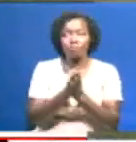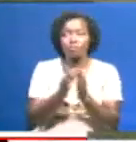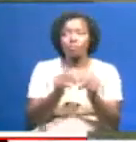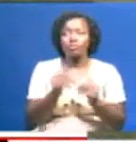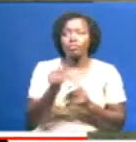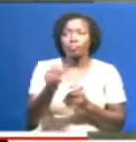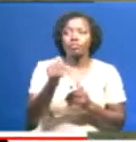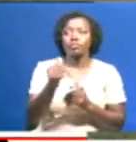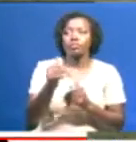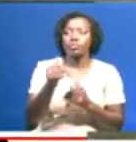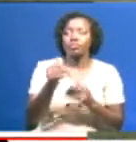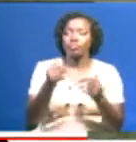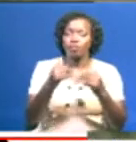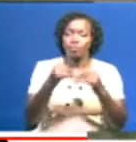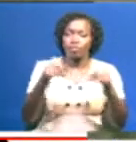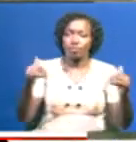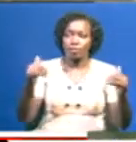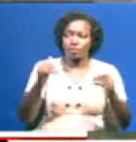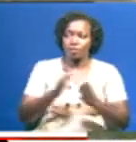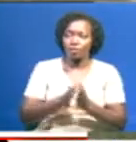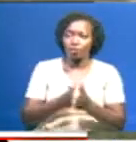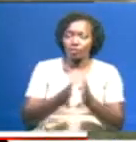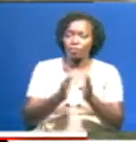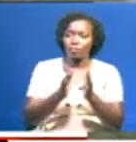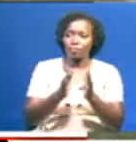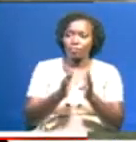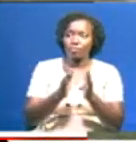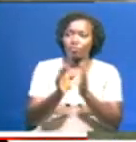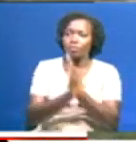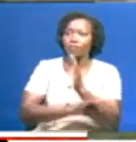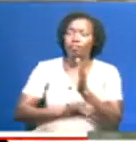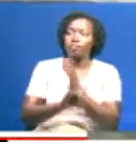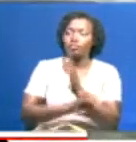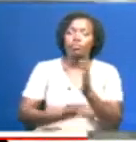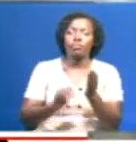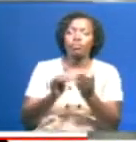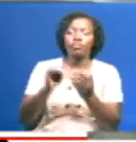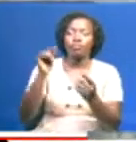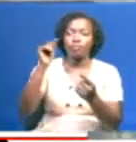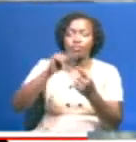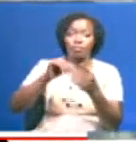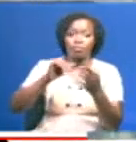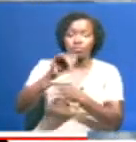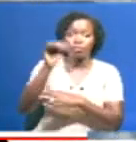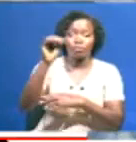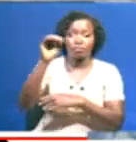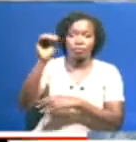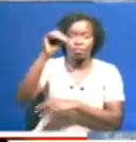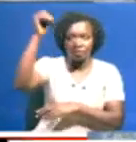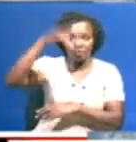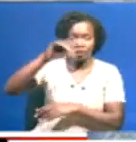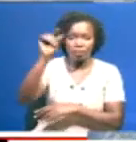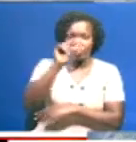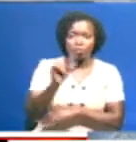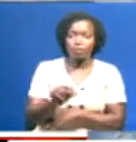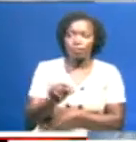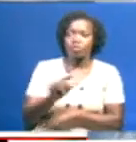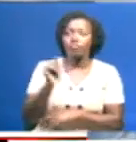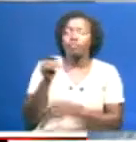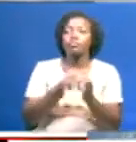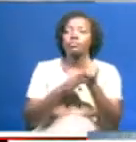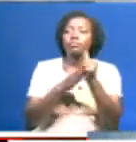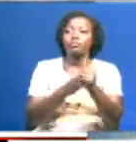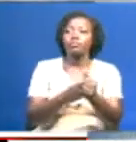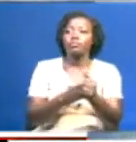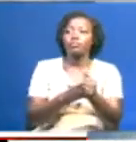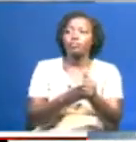geothermal expansion that will see the country become a major exporter of electricity in the region. Kenya is actually leading in terms